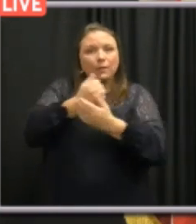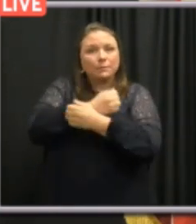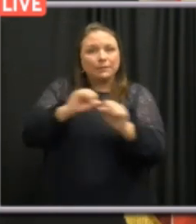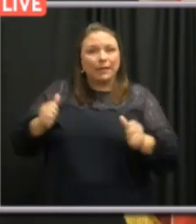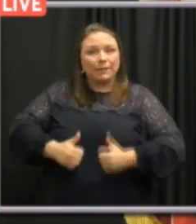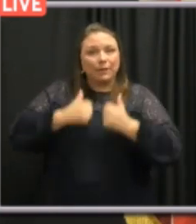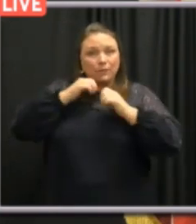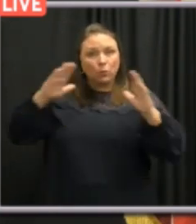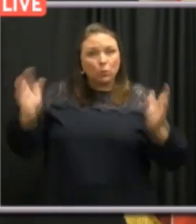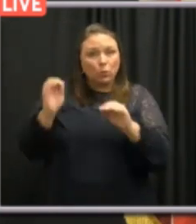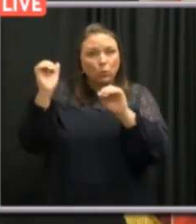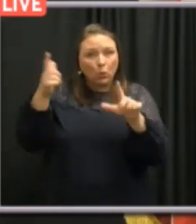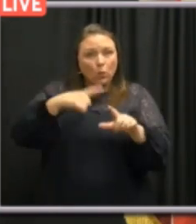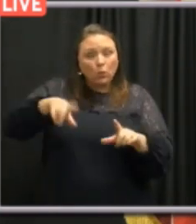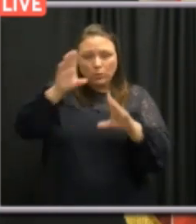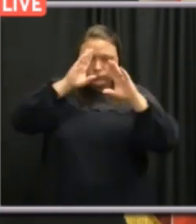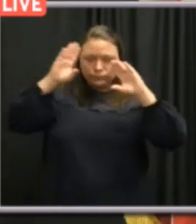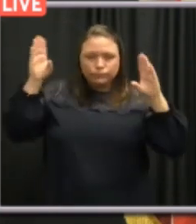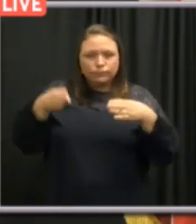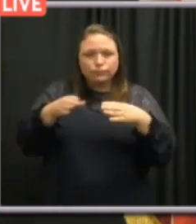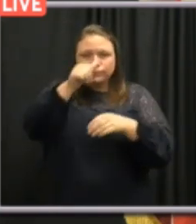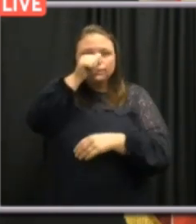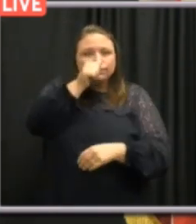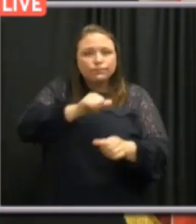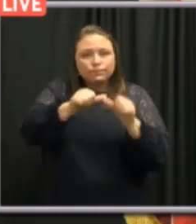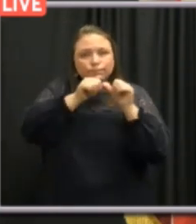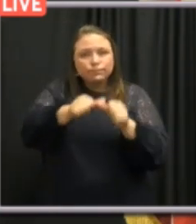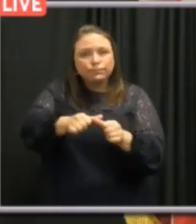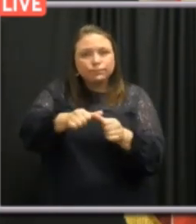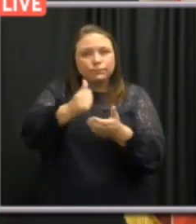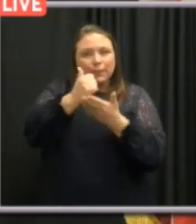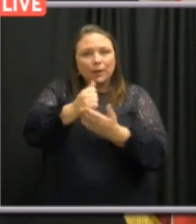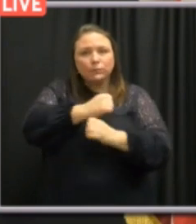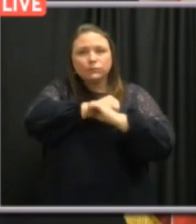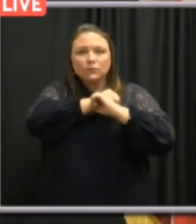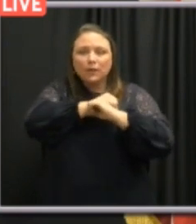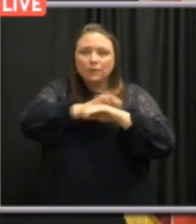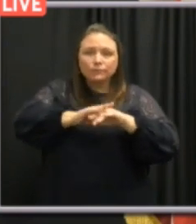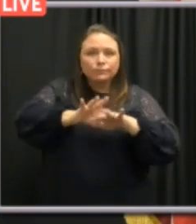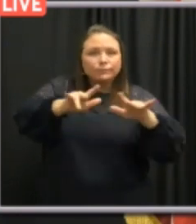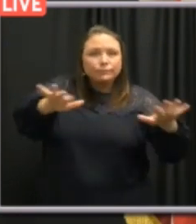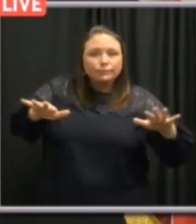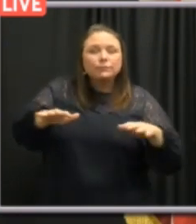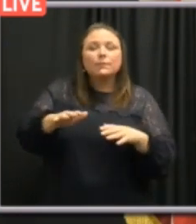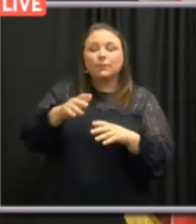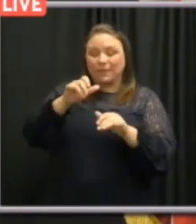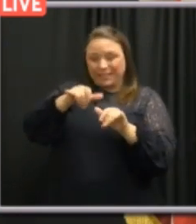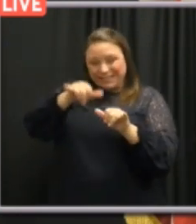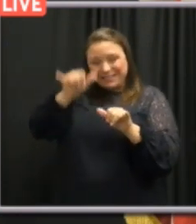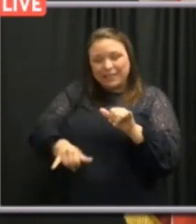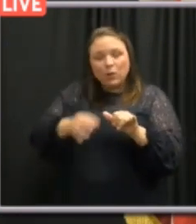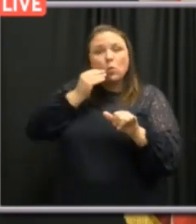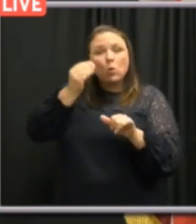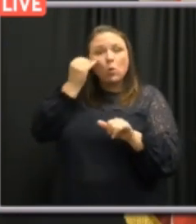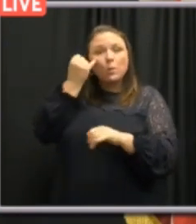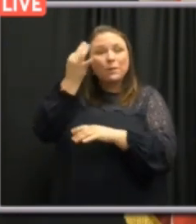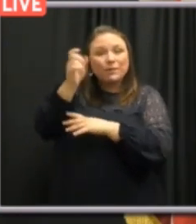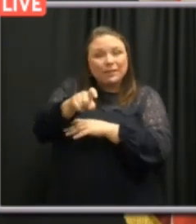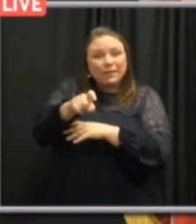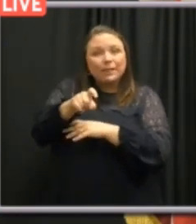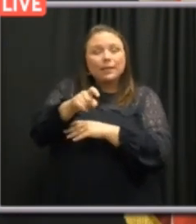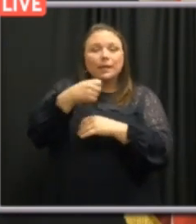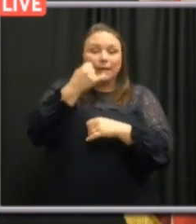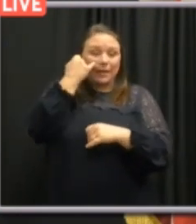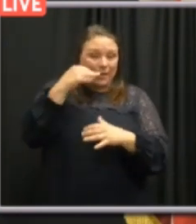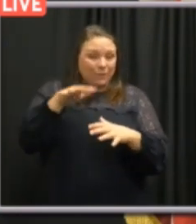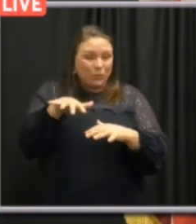urge everyone to stay focused on preventing the spread of the virus. Please continue remaining at home whenever possible and wear face